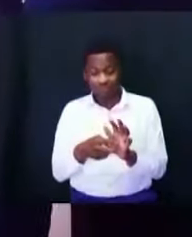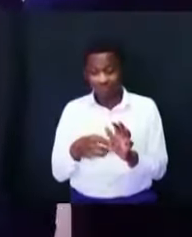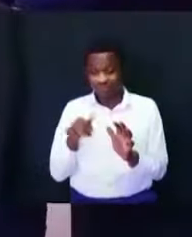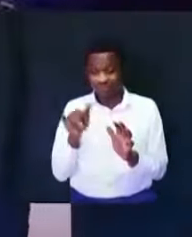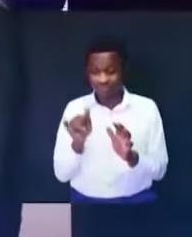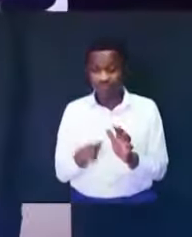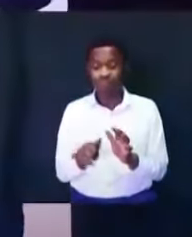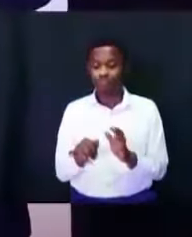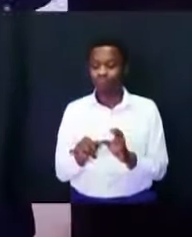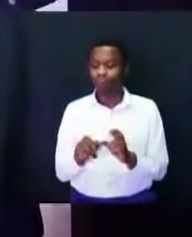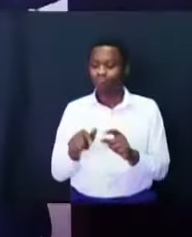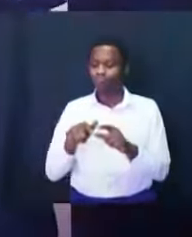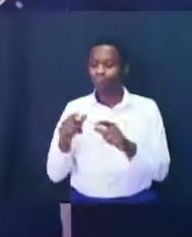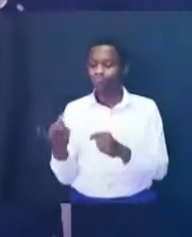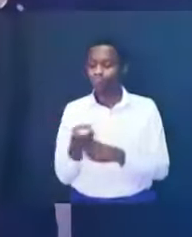these